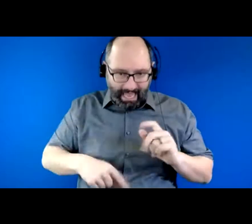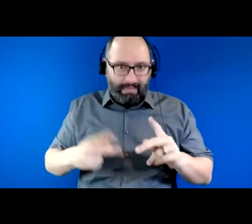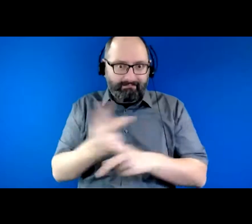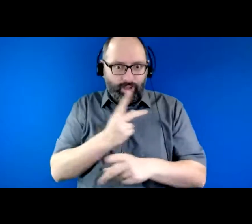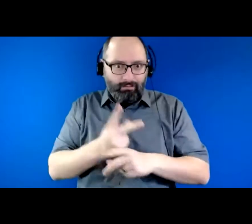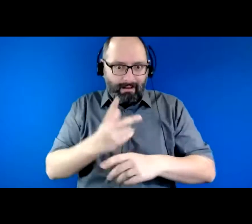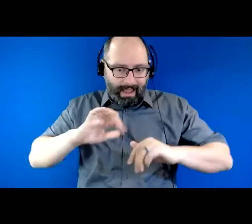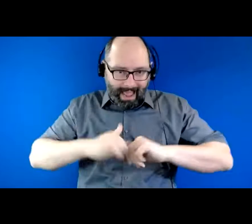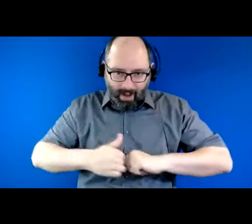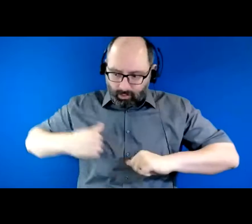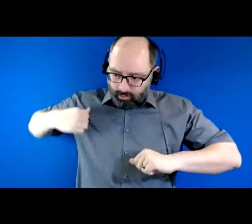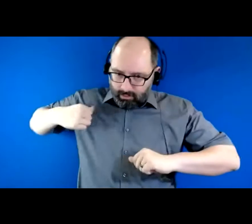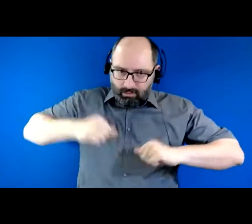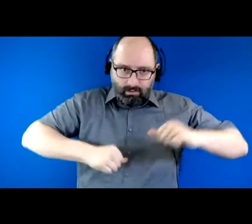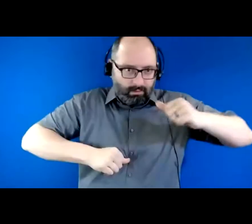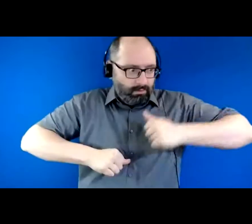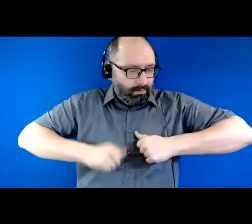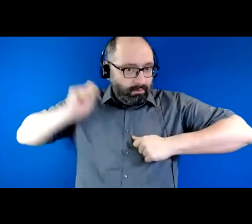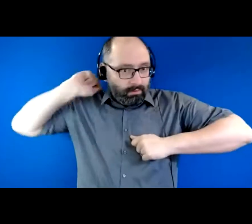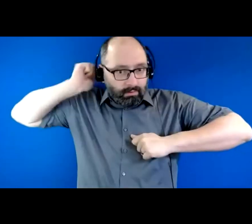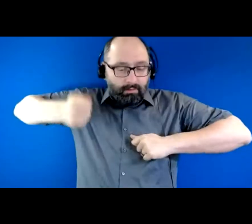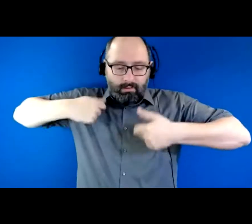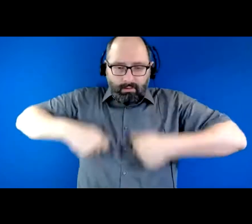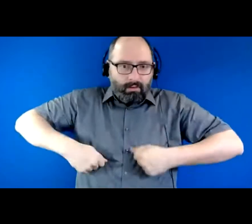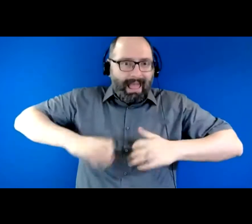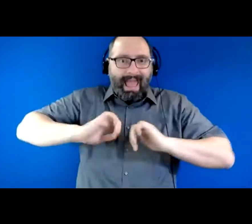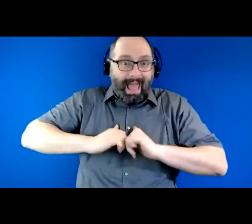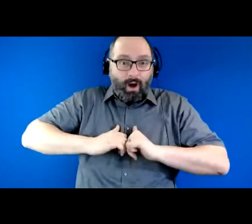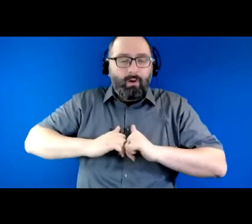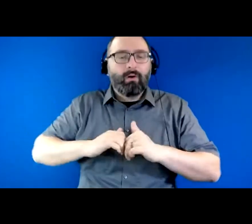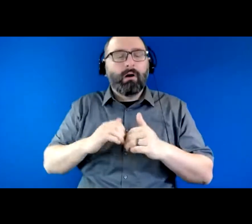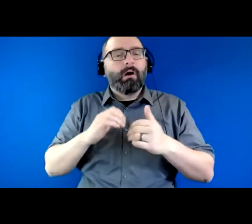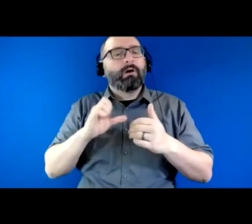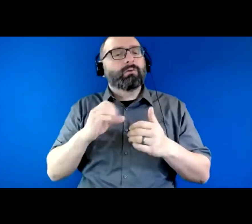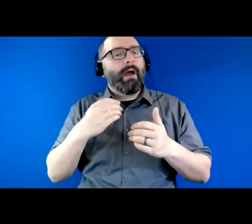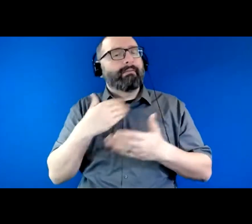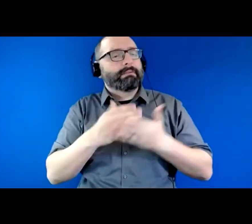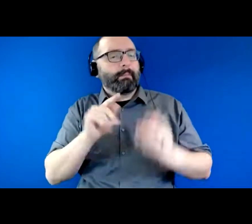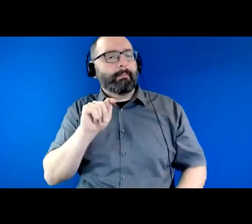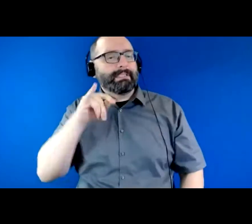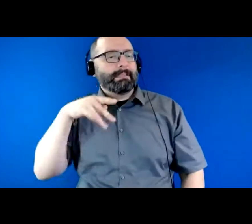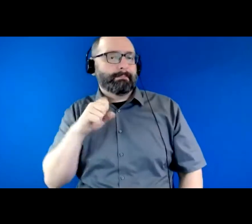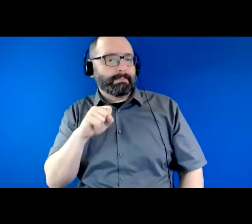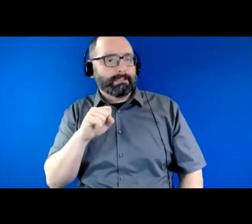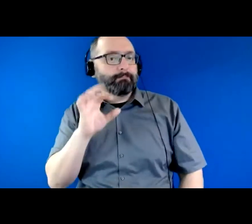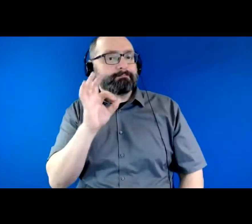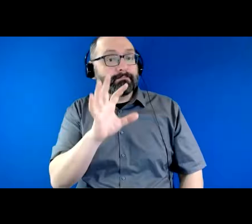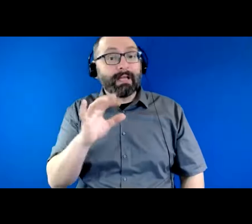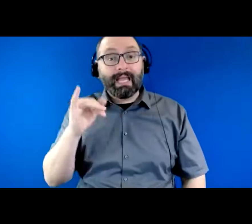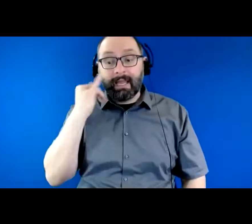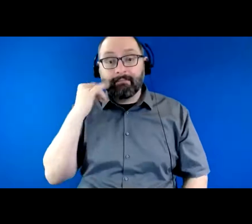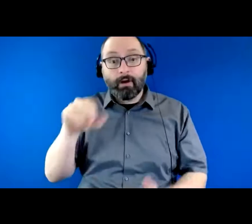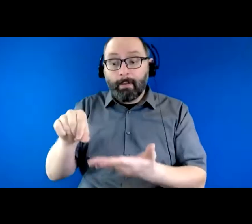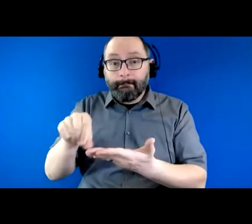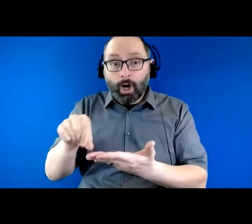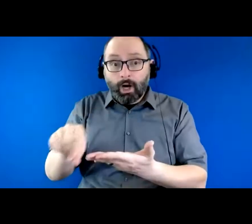move their bodies to get the clothes on or the orientation of the clothing. So there's different tips you can use by marking clothing kind